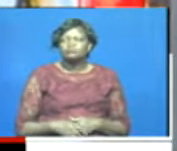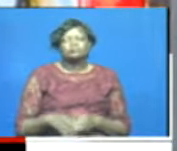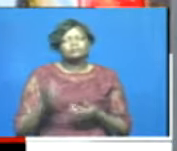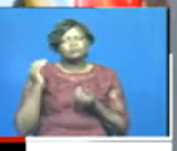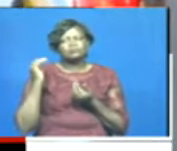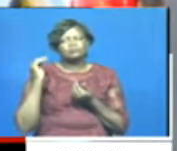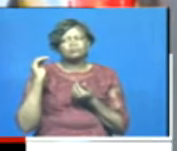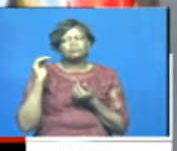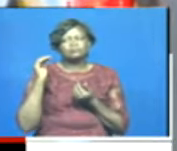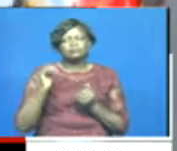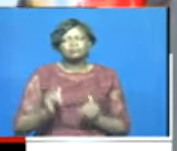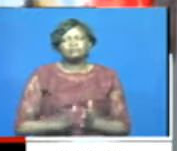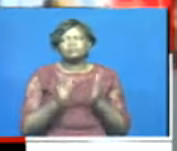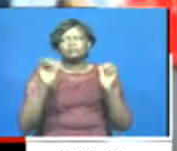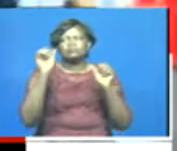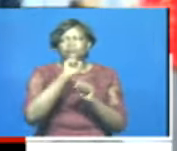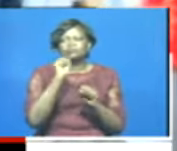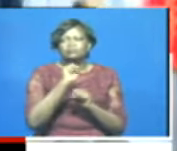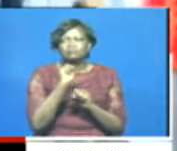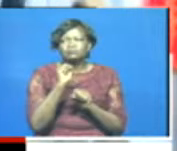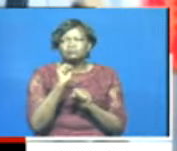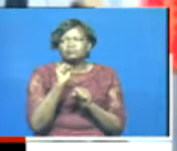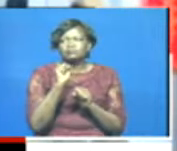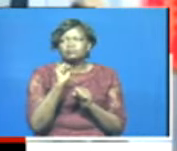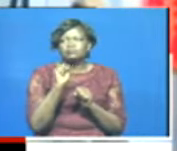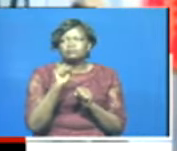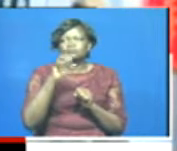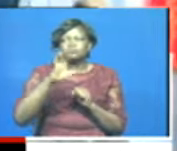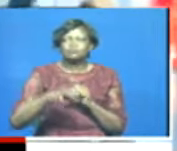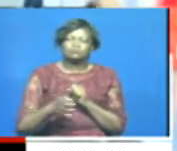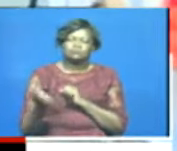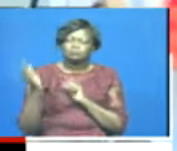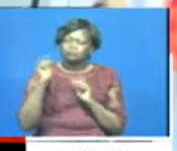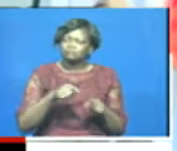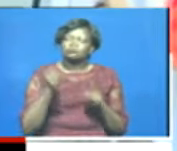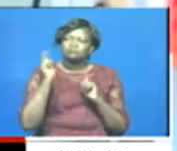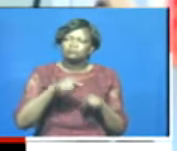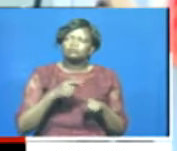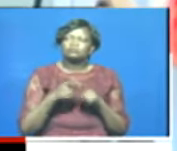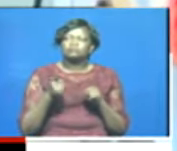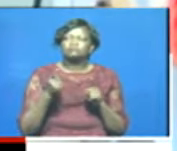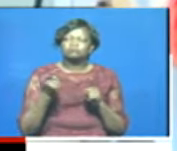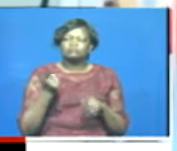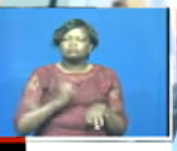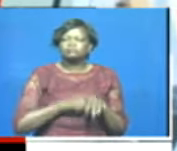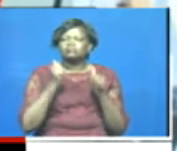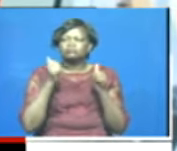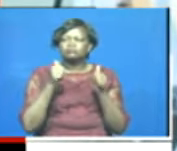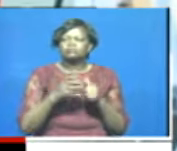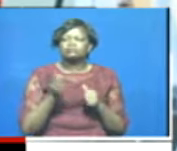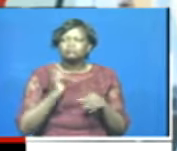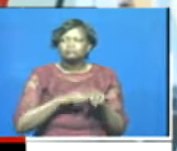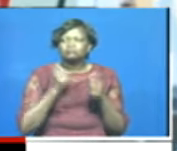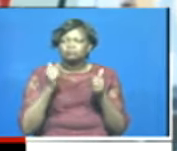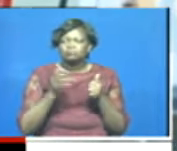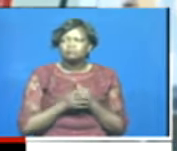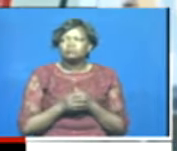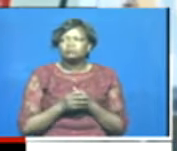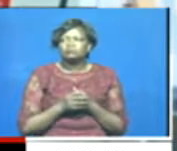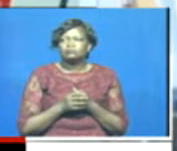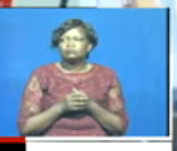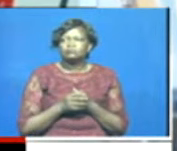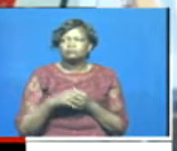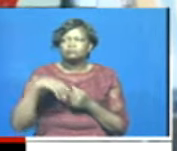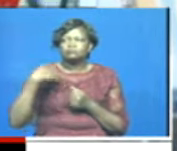They're coming. Public vehicles are coming. Yeah, matatus are coming, but their time has not yet. They are always,